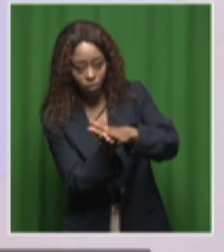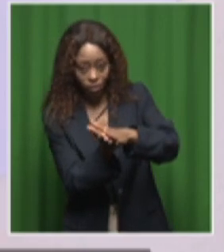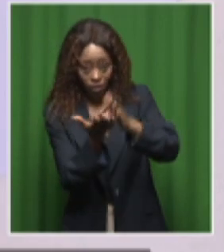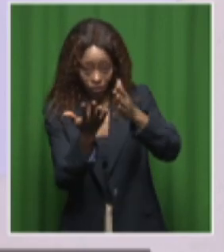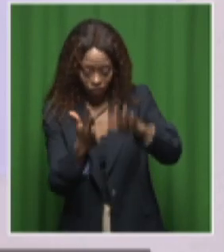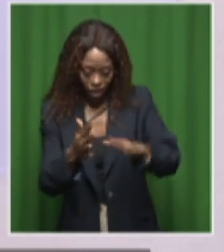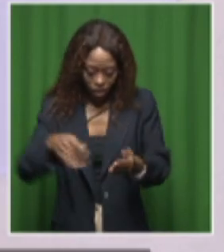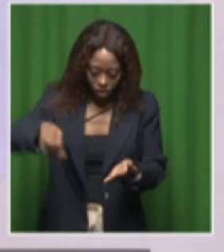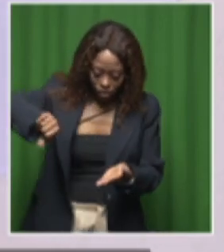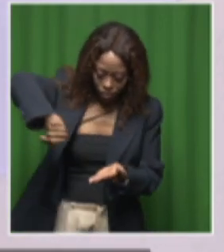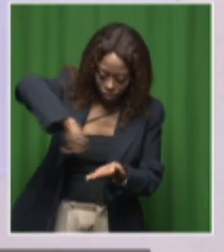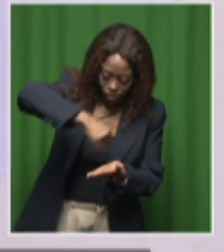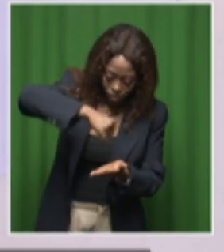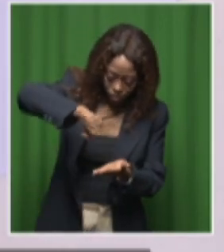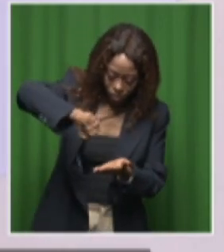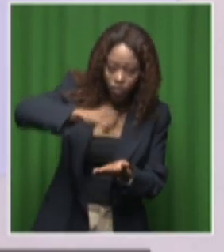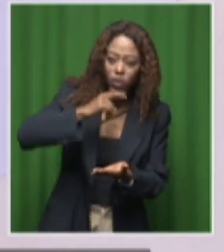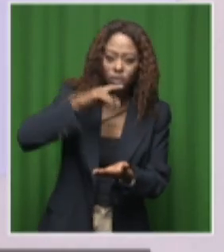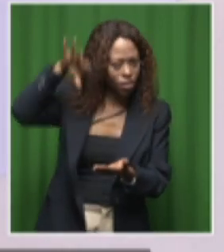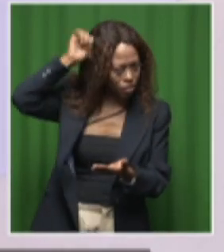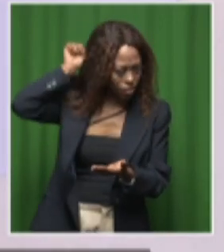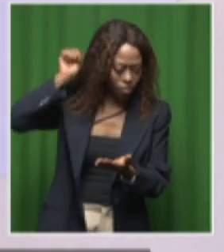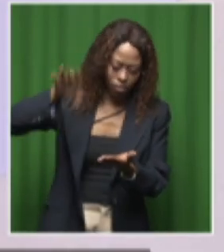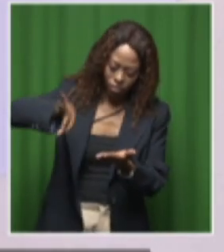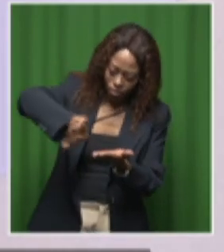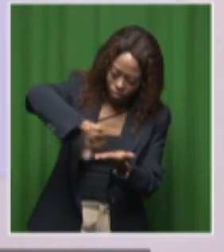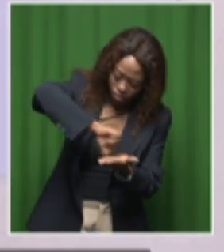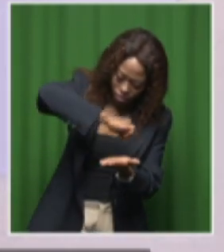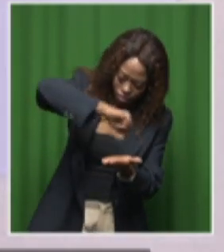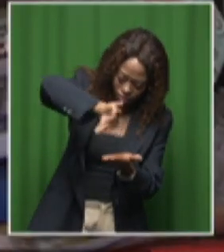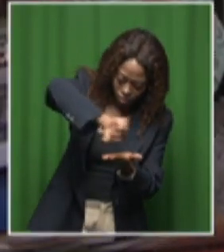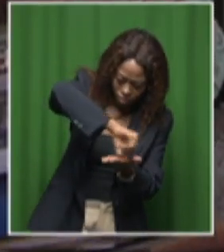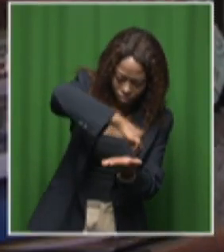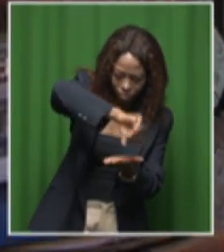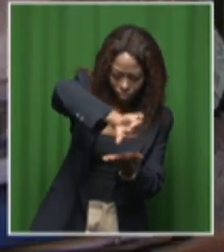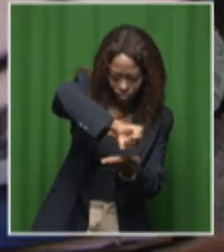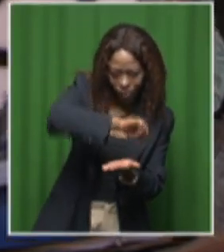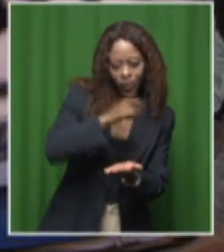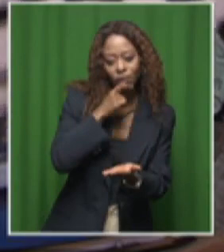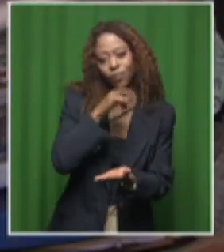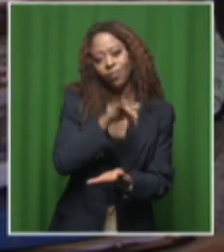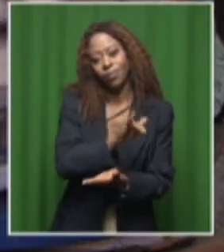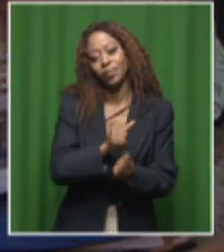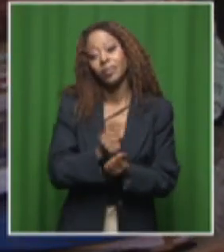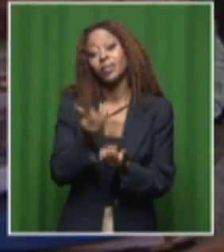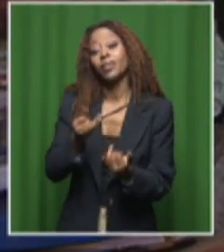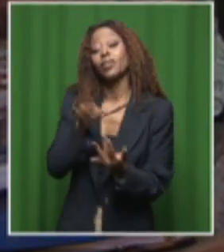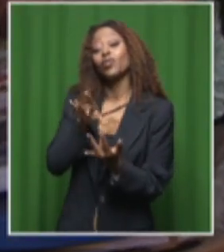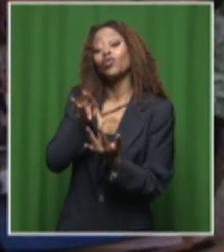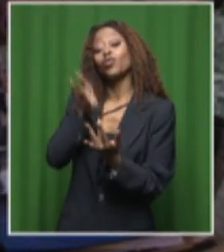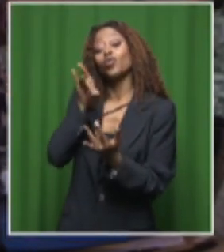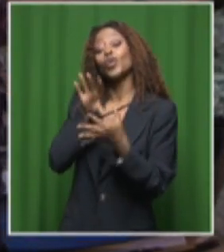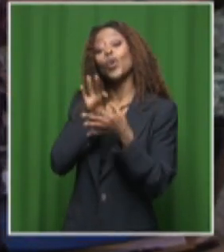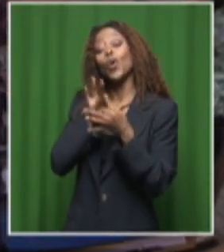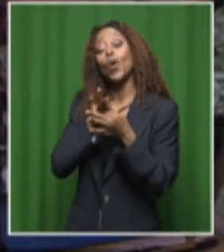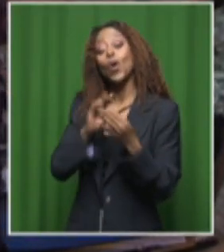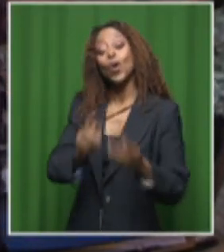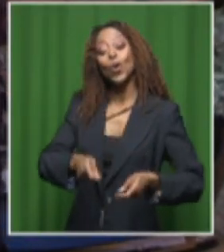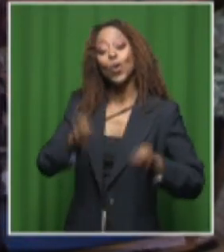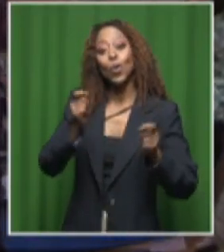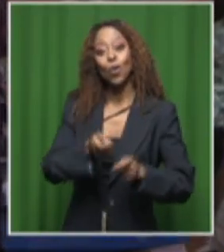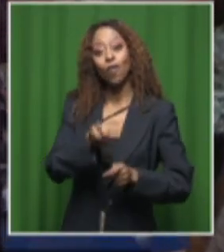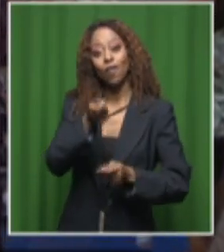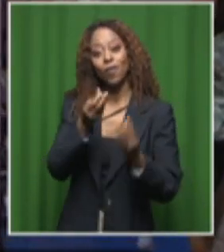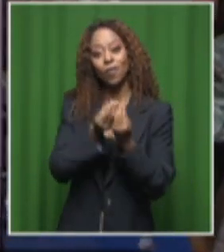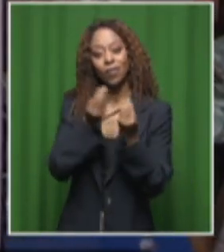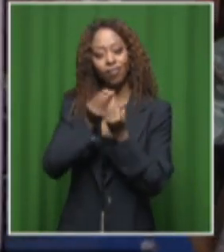the rug, and then you apply the back side of the rug. When choosing a rug for your home, there are few things